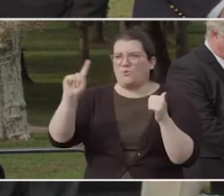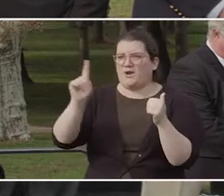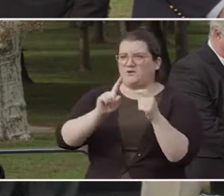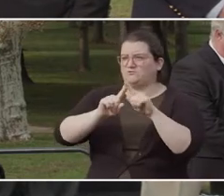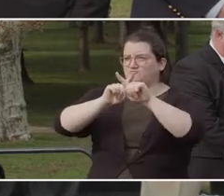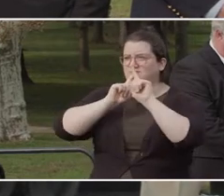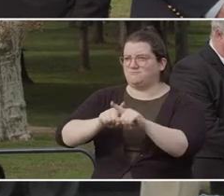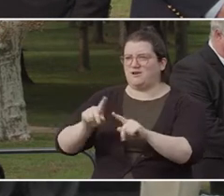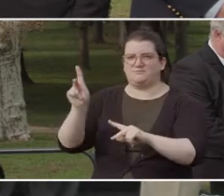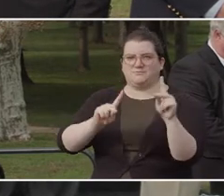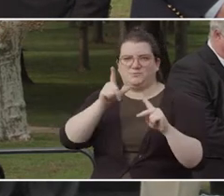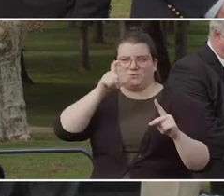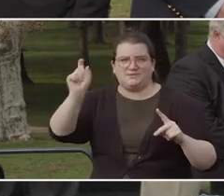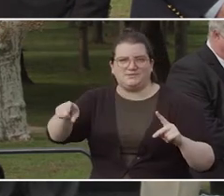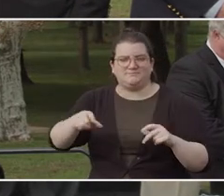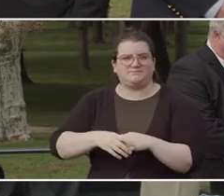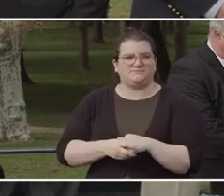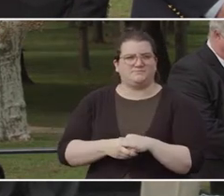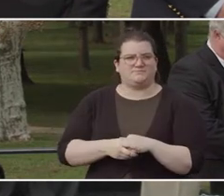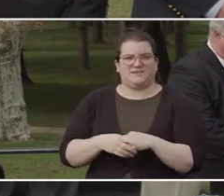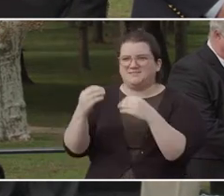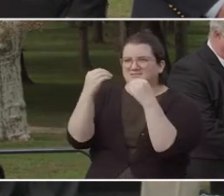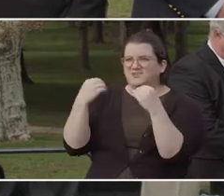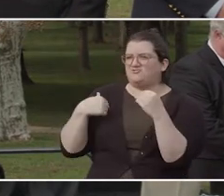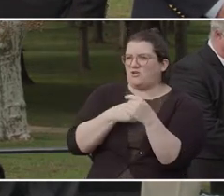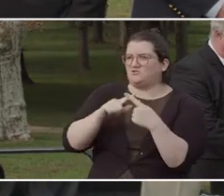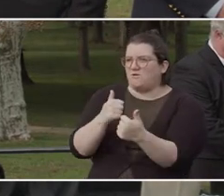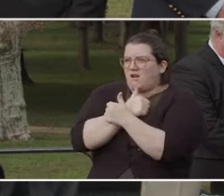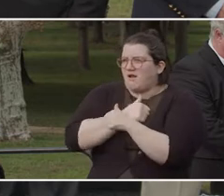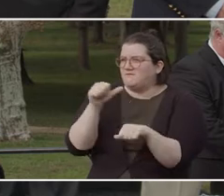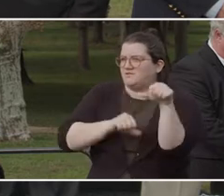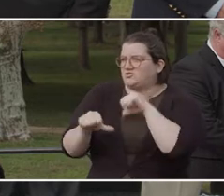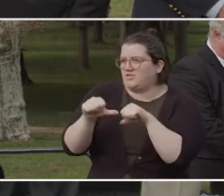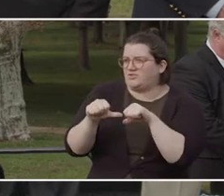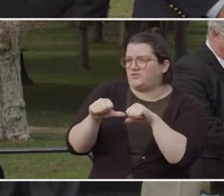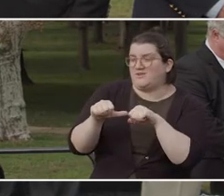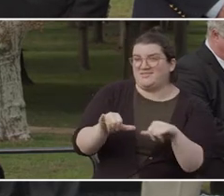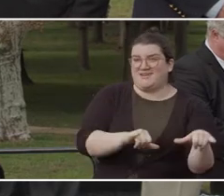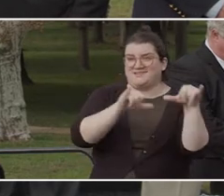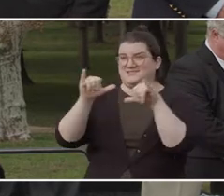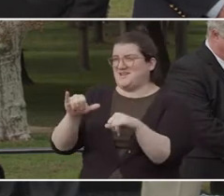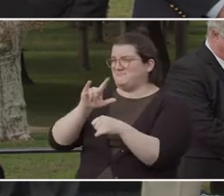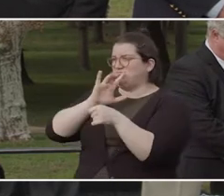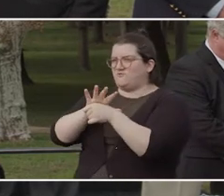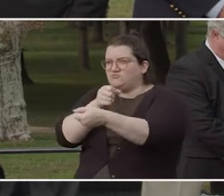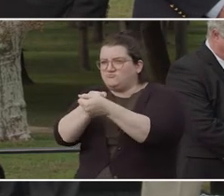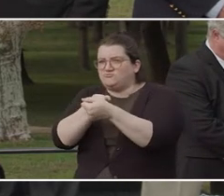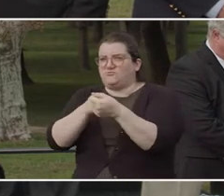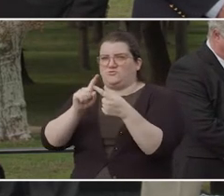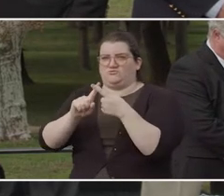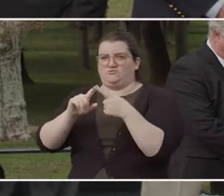to those in need. Teach us to love one another and use the same measure of devotion to those on our left and